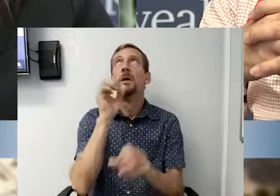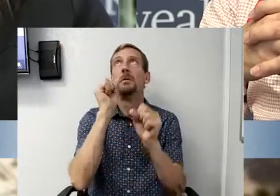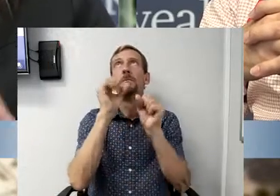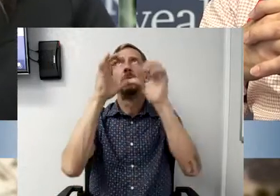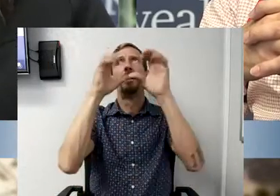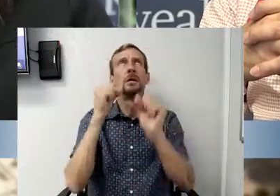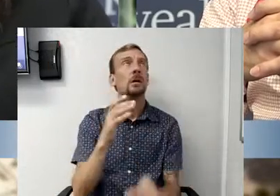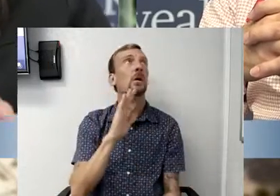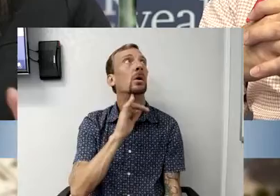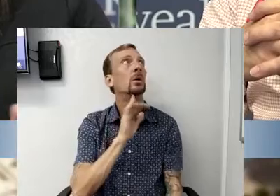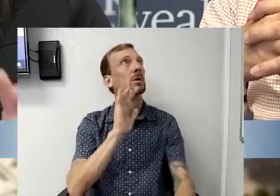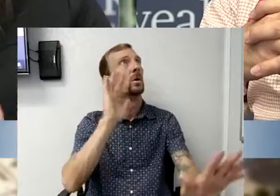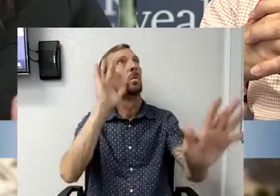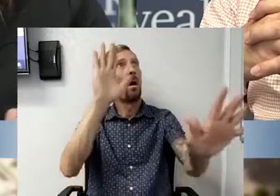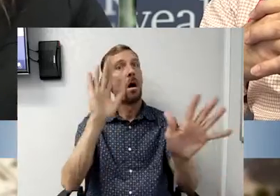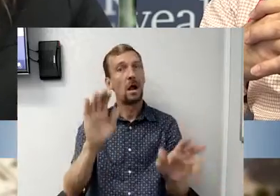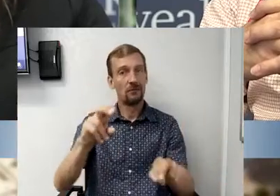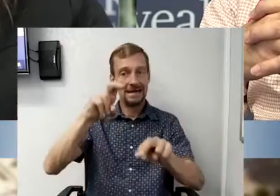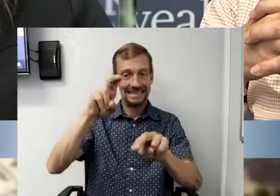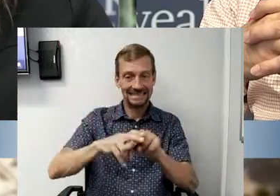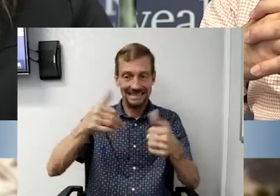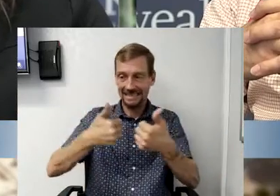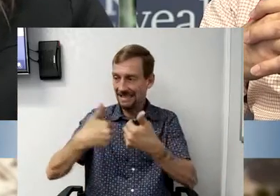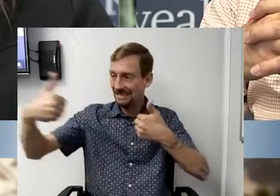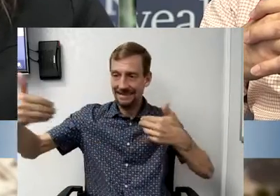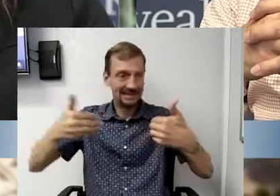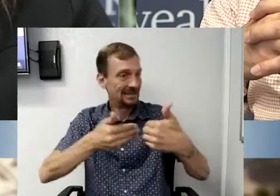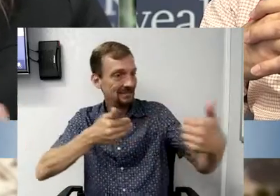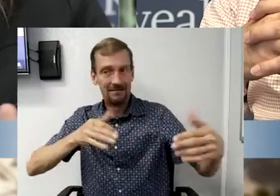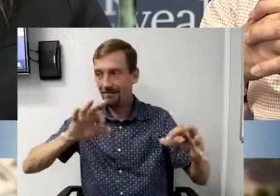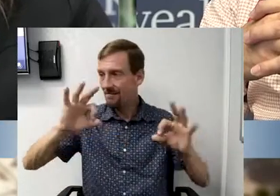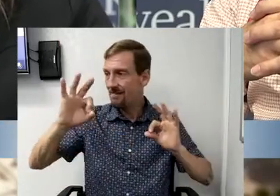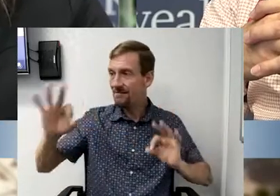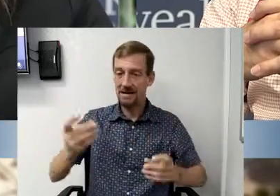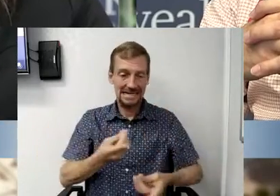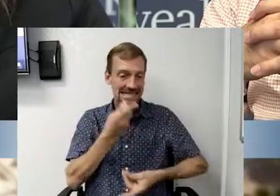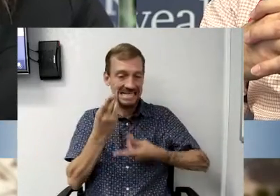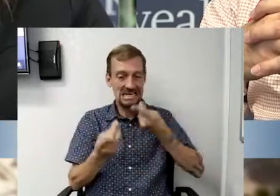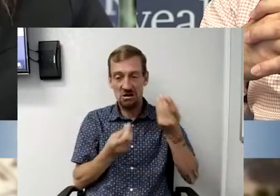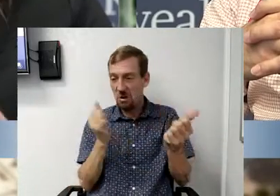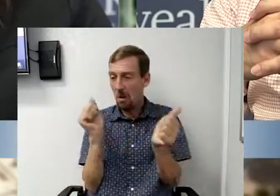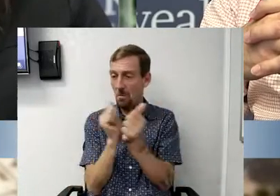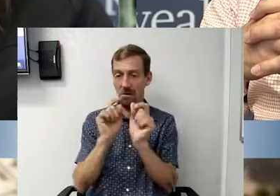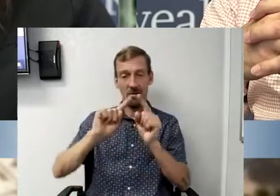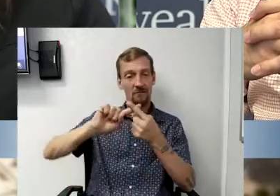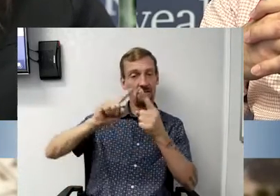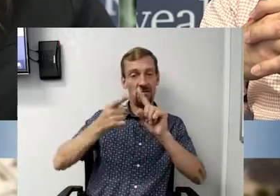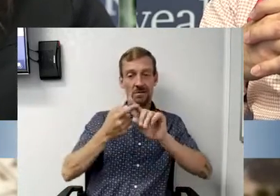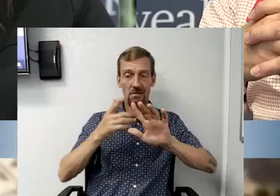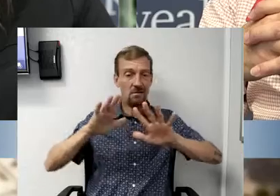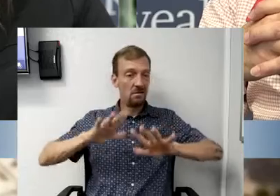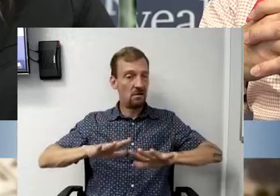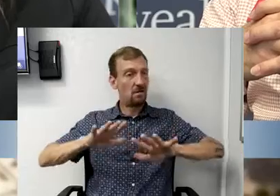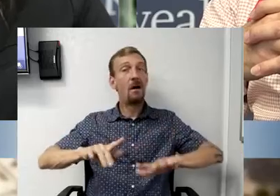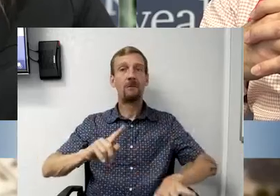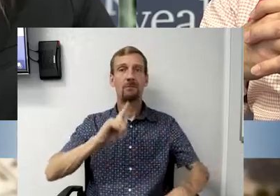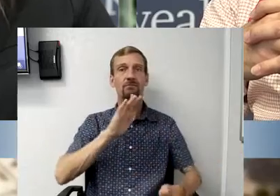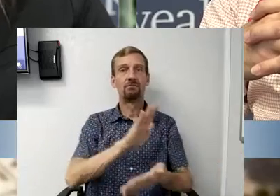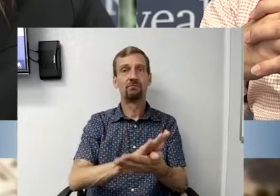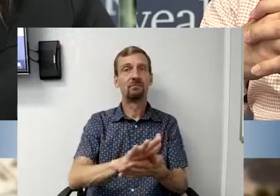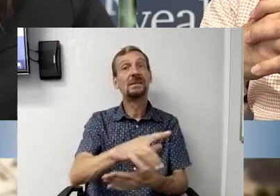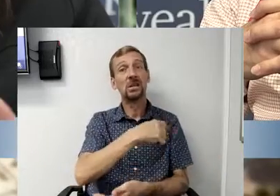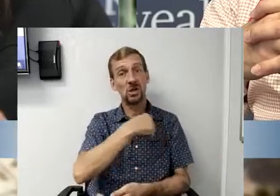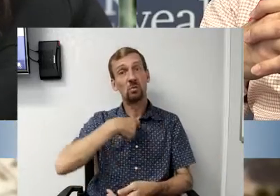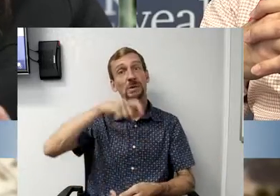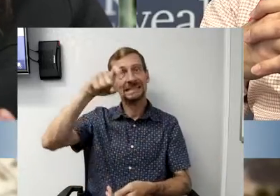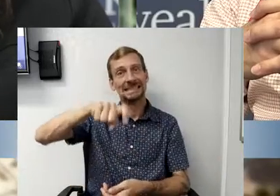wonderful to distance and sit and enjoy dinner with a friend, and we do need to do that.